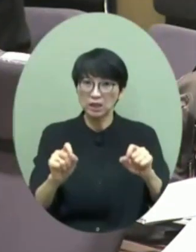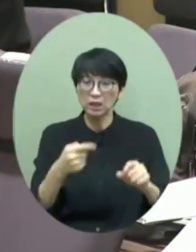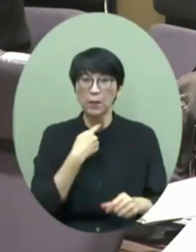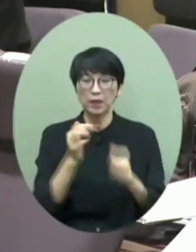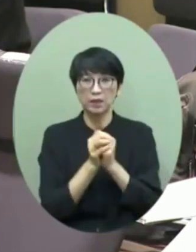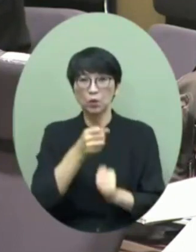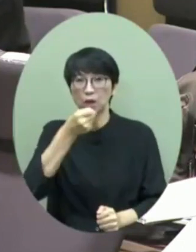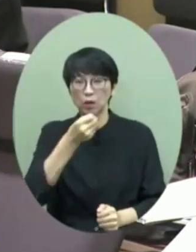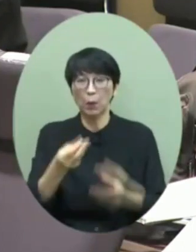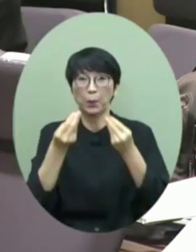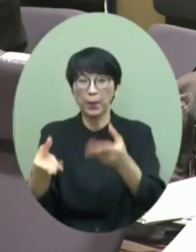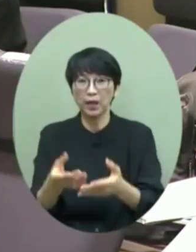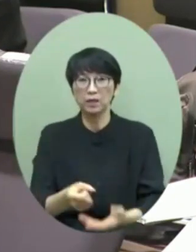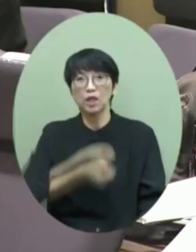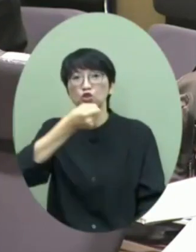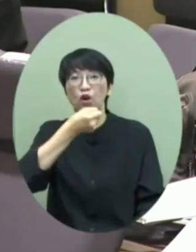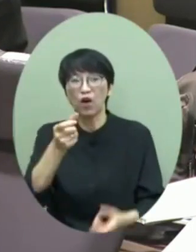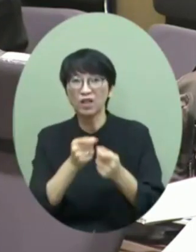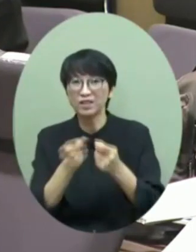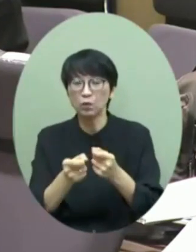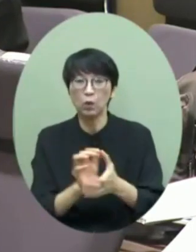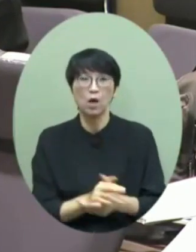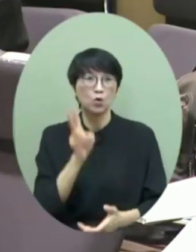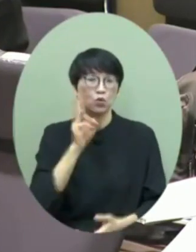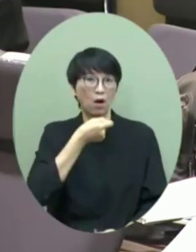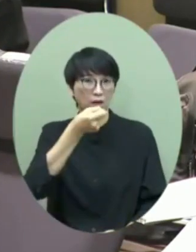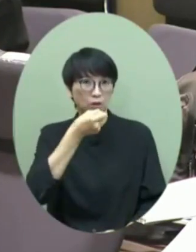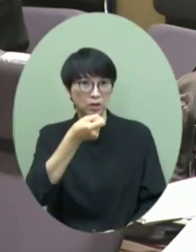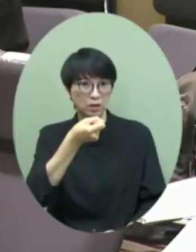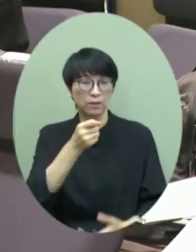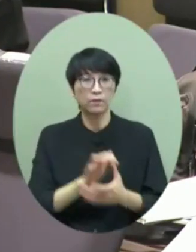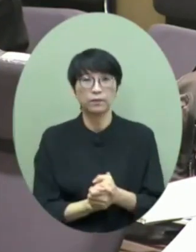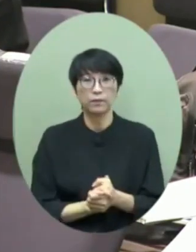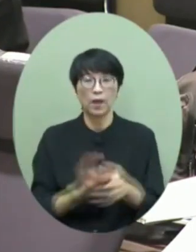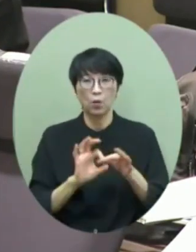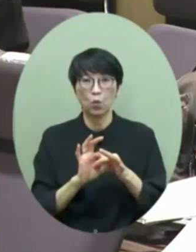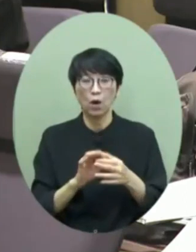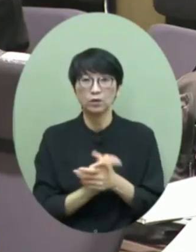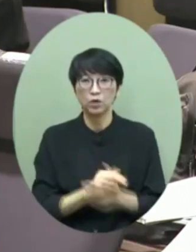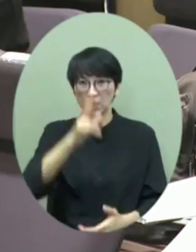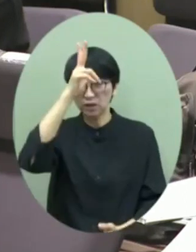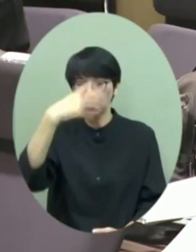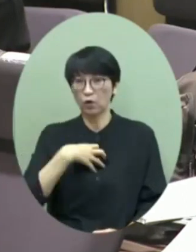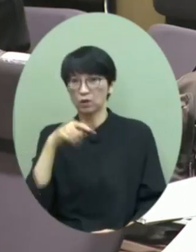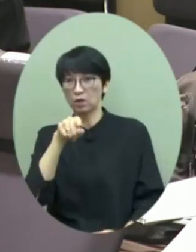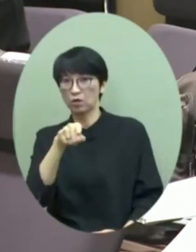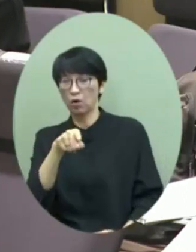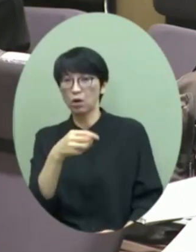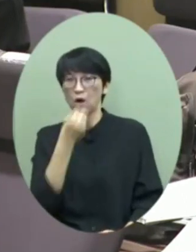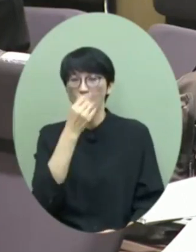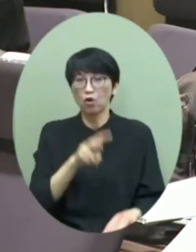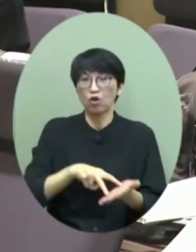have for whom there's reasonable suspicion that they can possess certain information, they could be asked